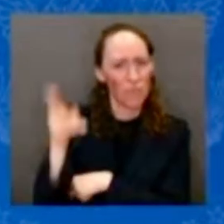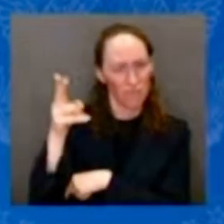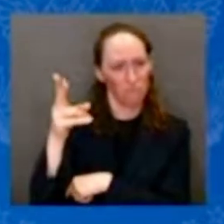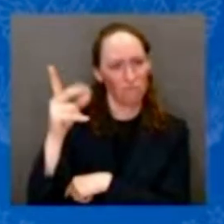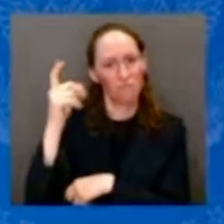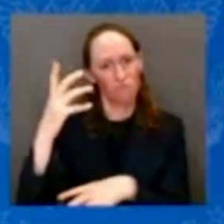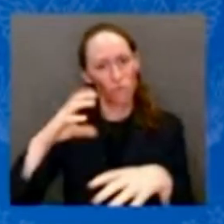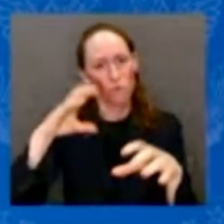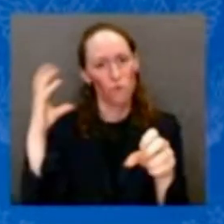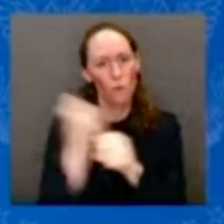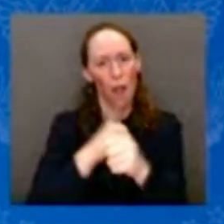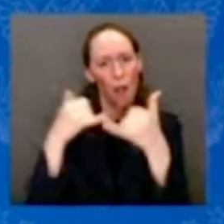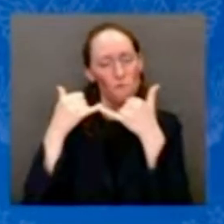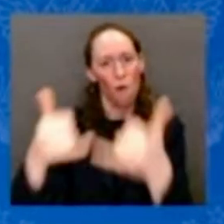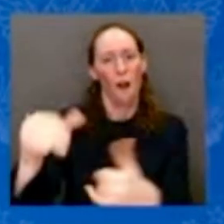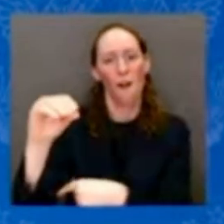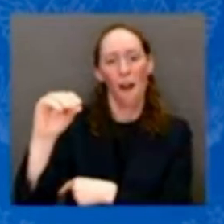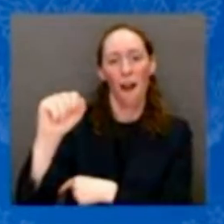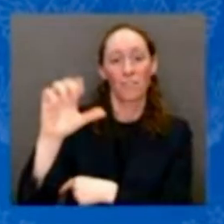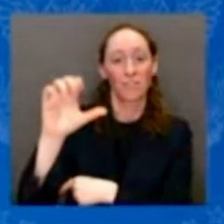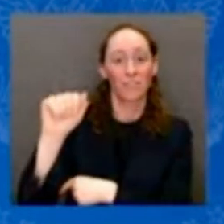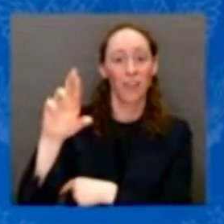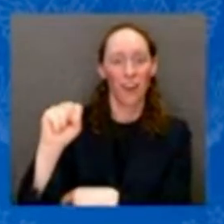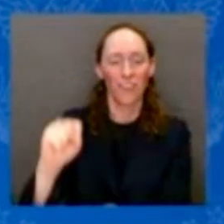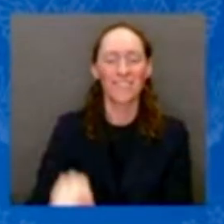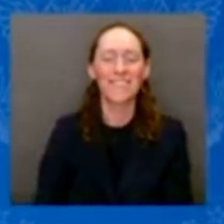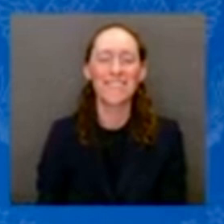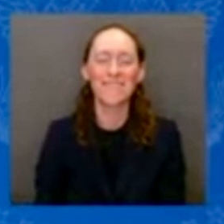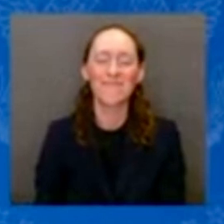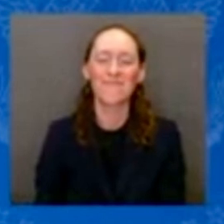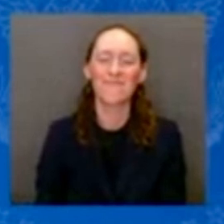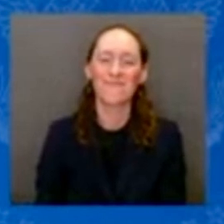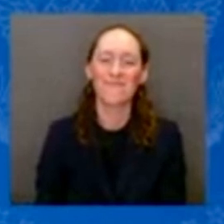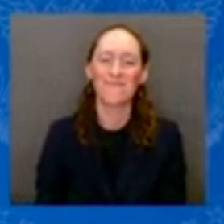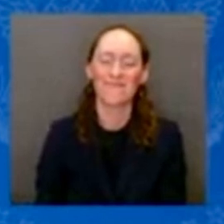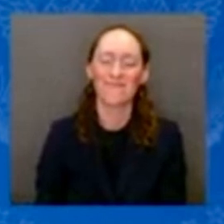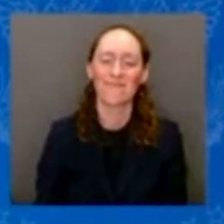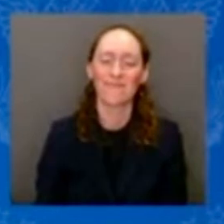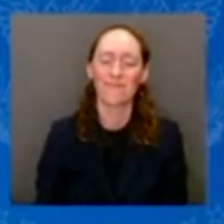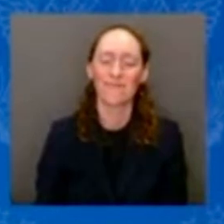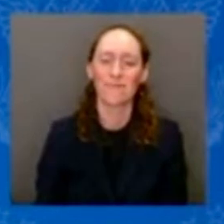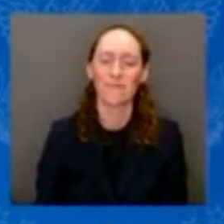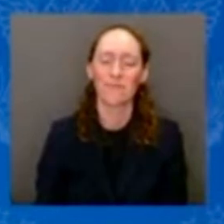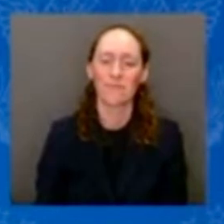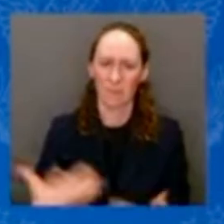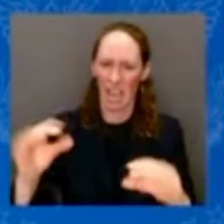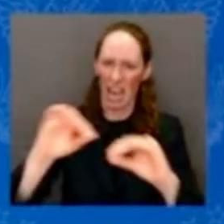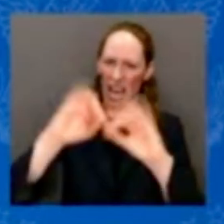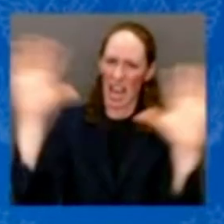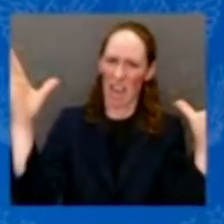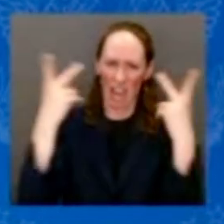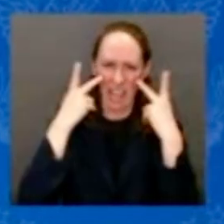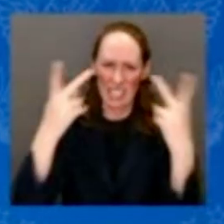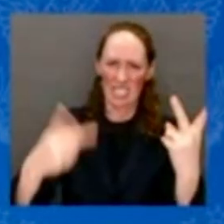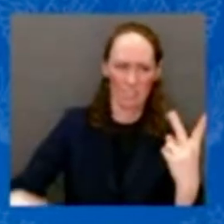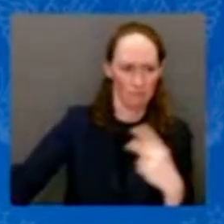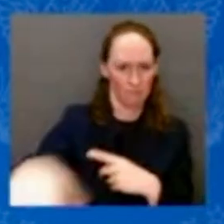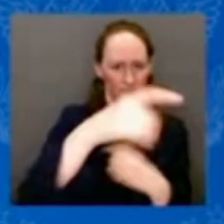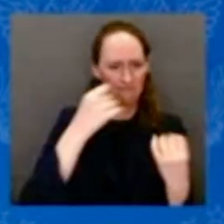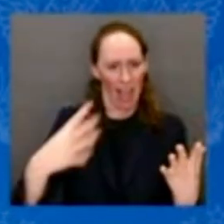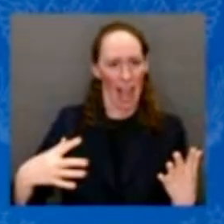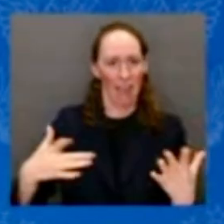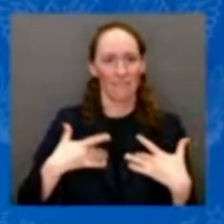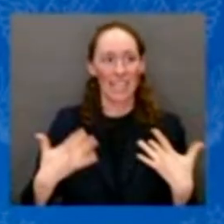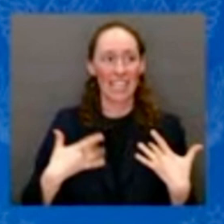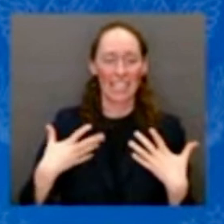Echoing the heart of so many in this community, We also hear a